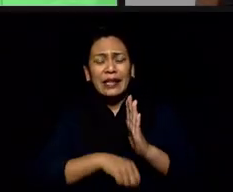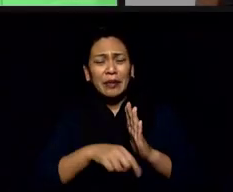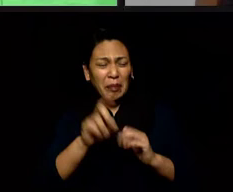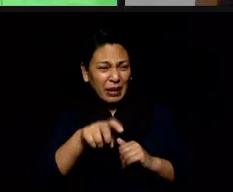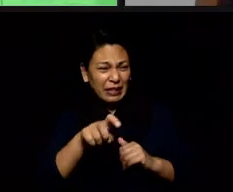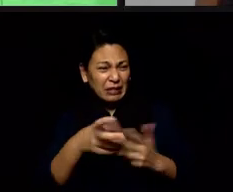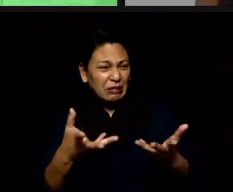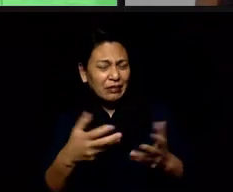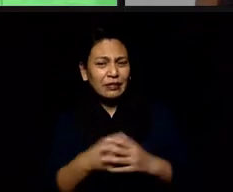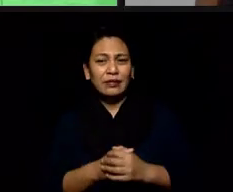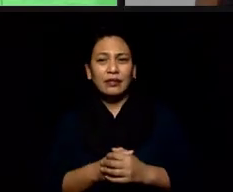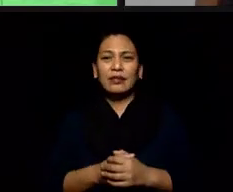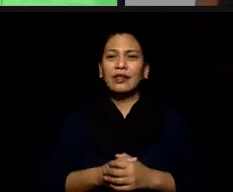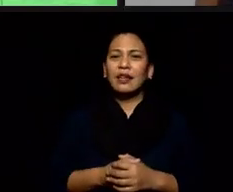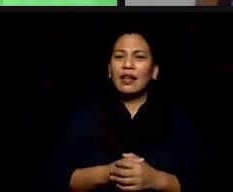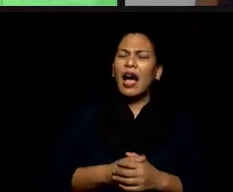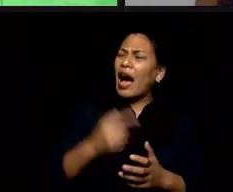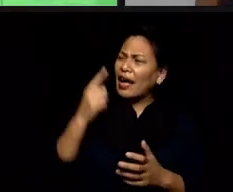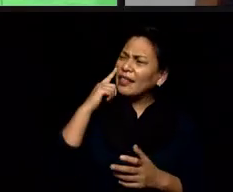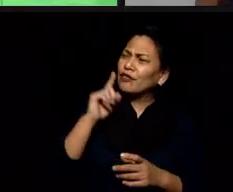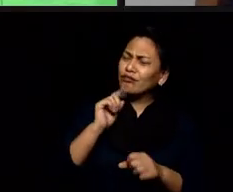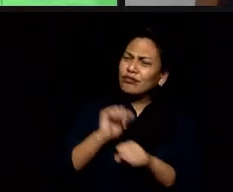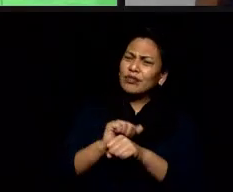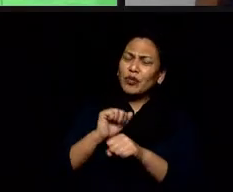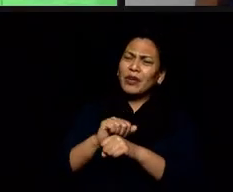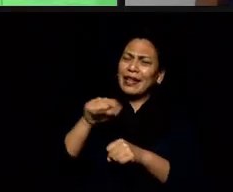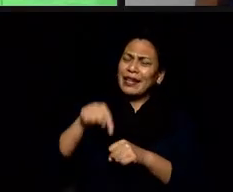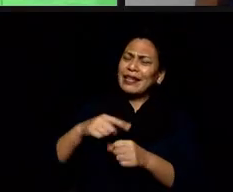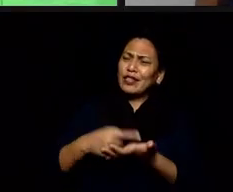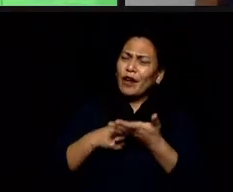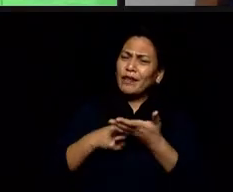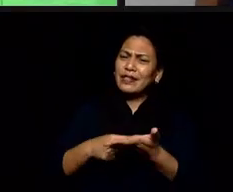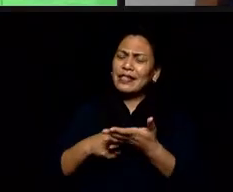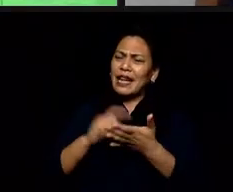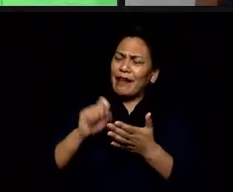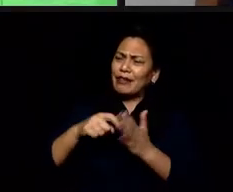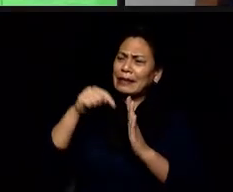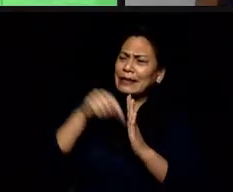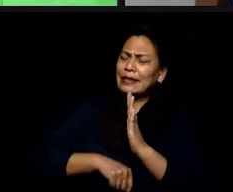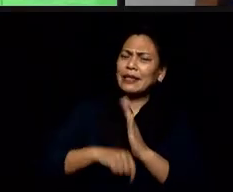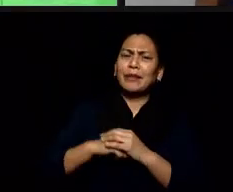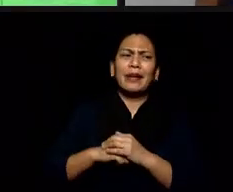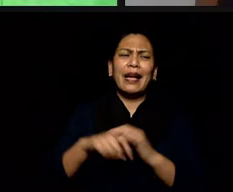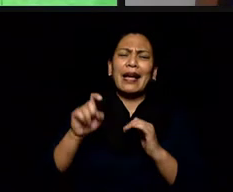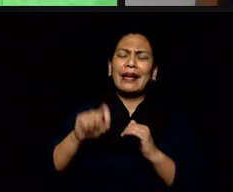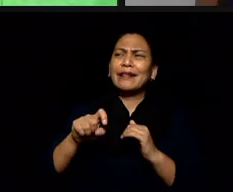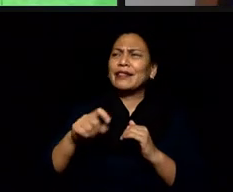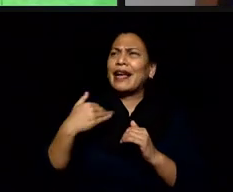I think they have to be rigorous, yeah. And I think they have to be of a certain level.